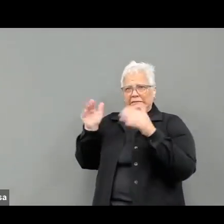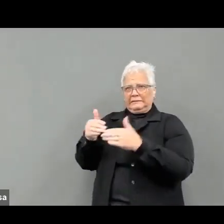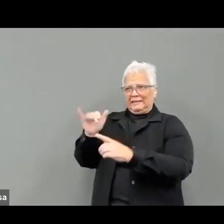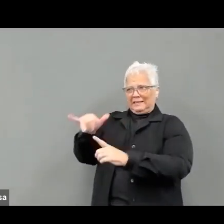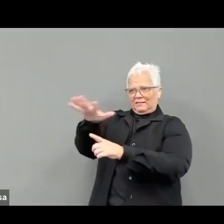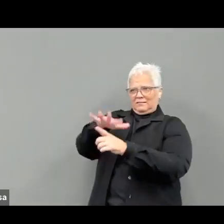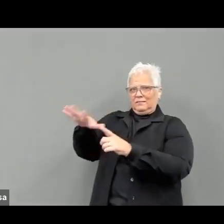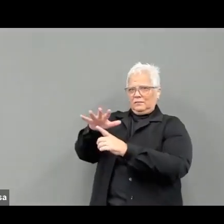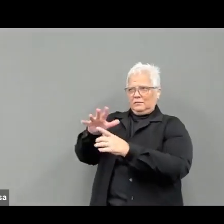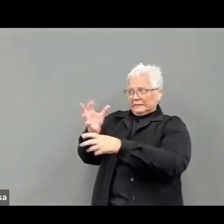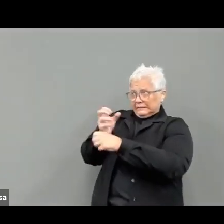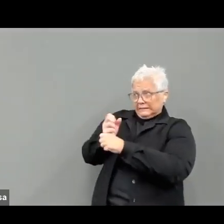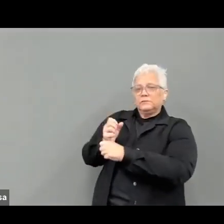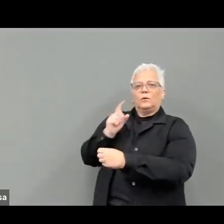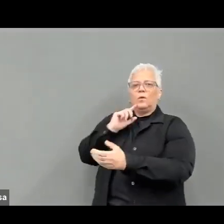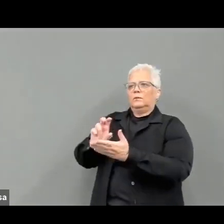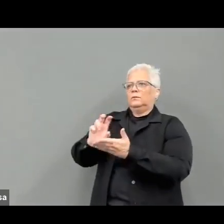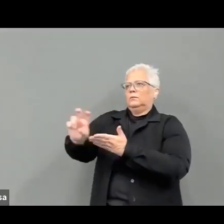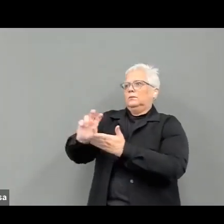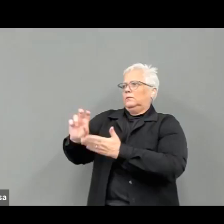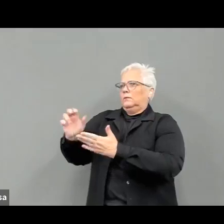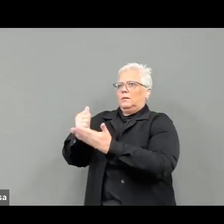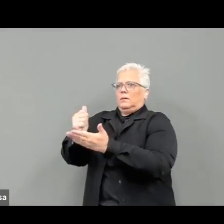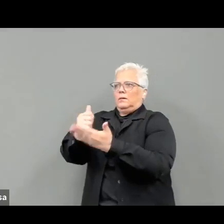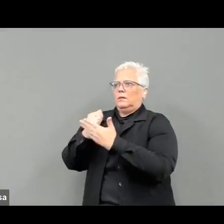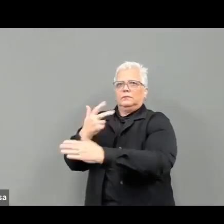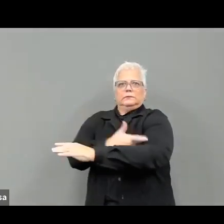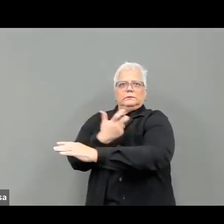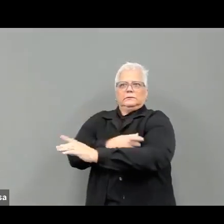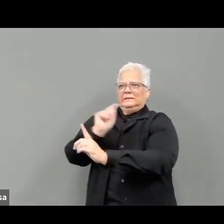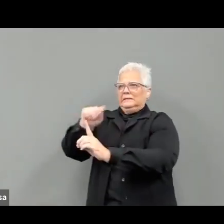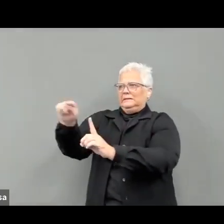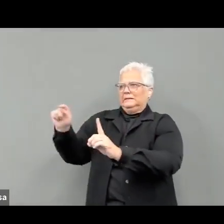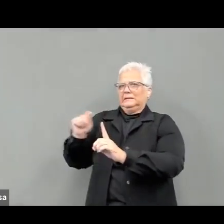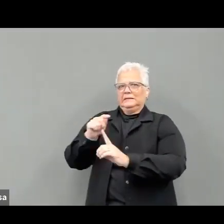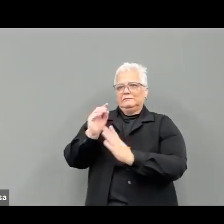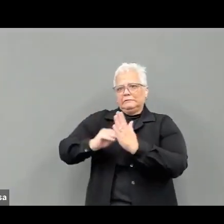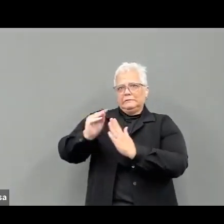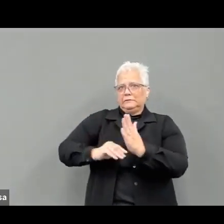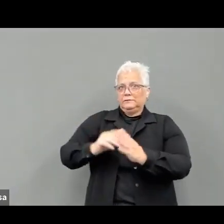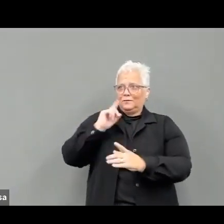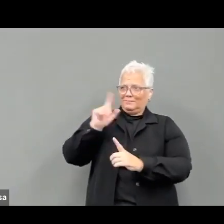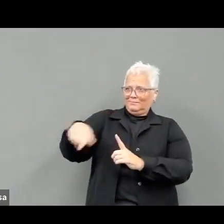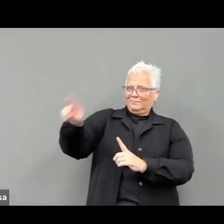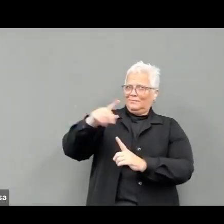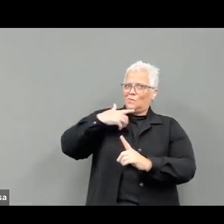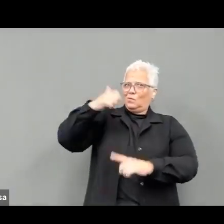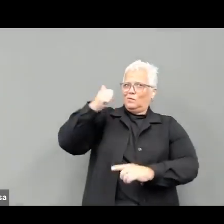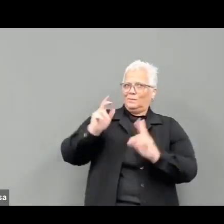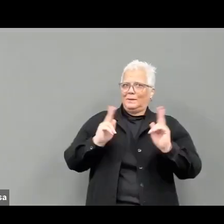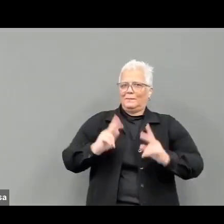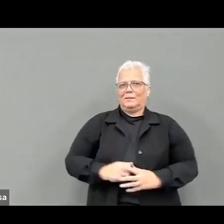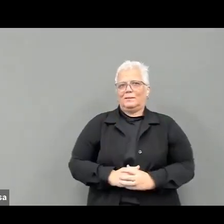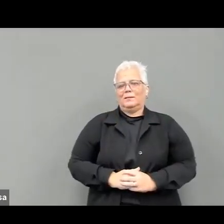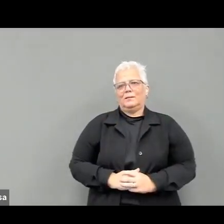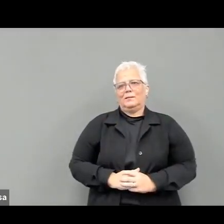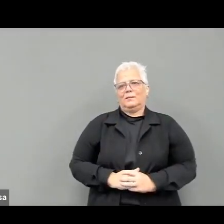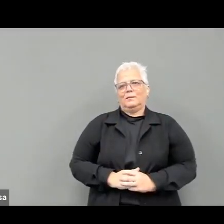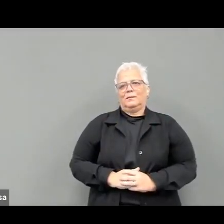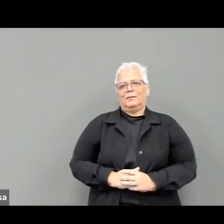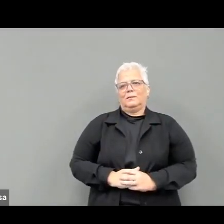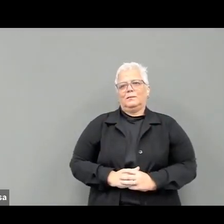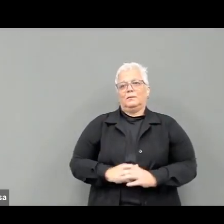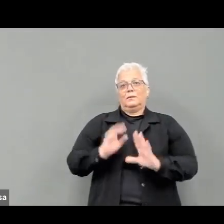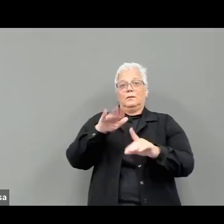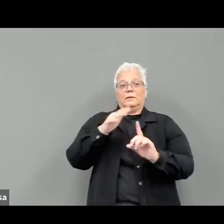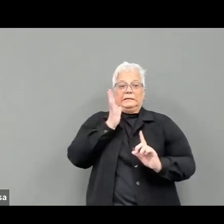know they were coming, and some of them are first doses and some of them are second doses. So I continue